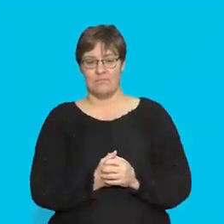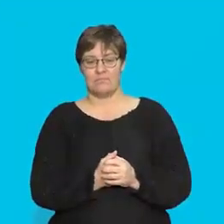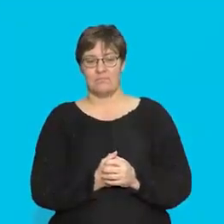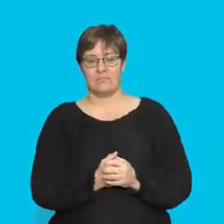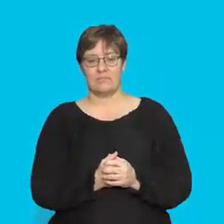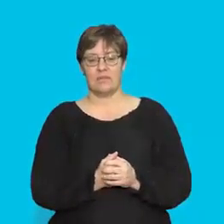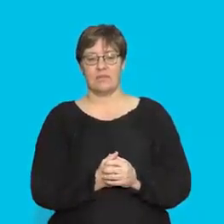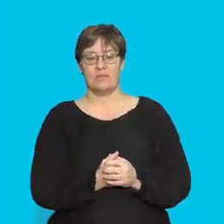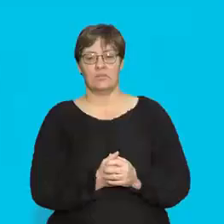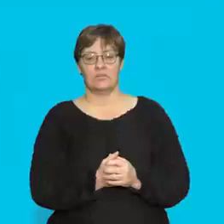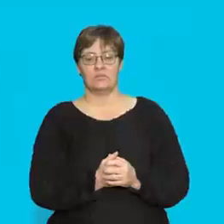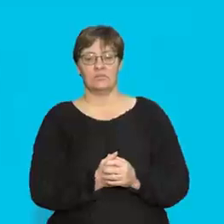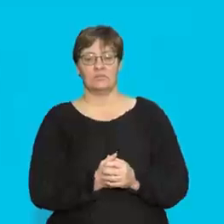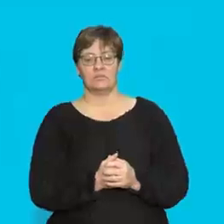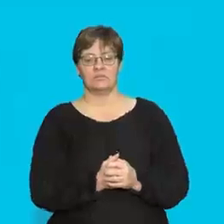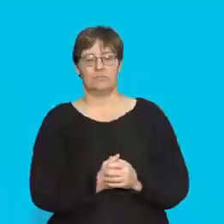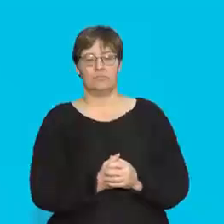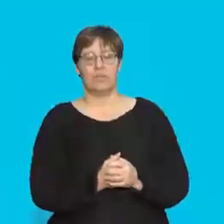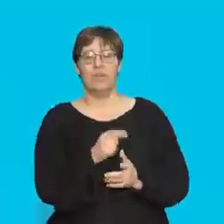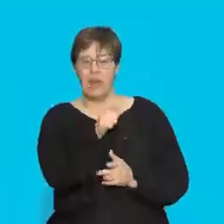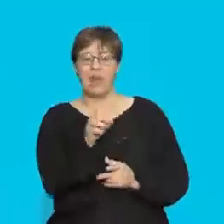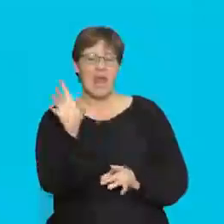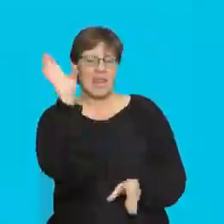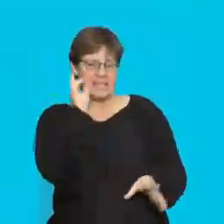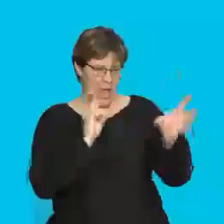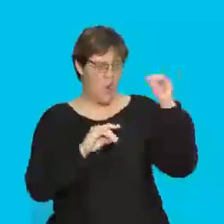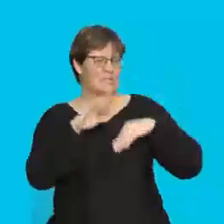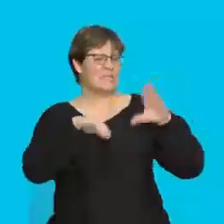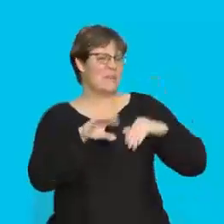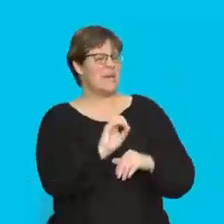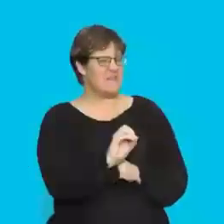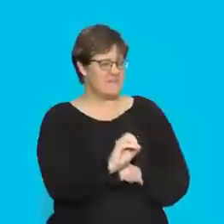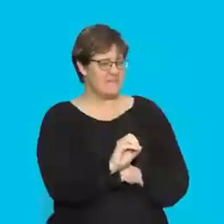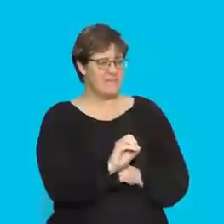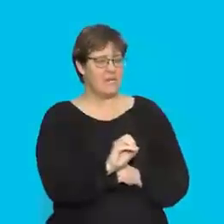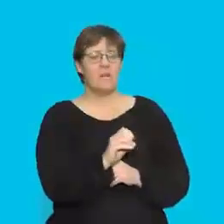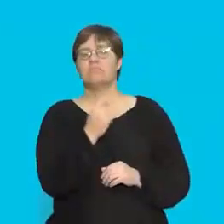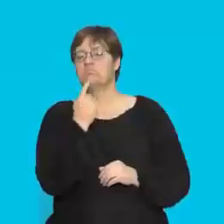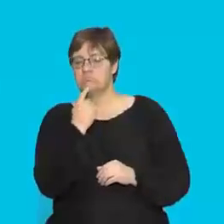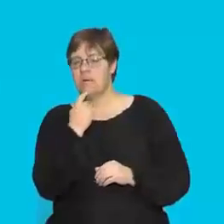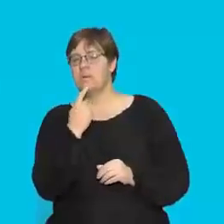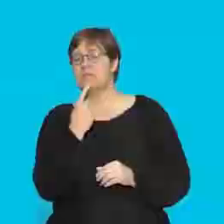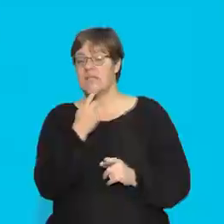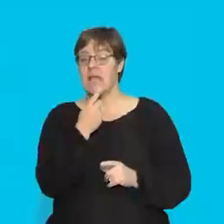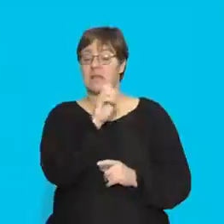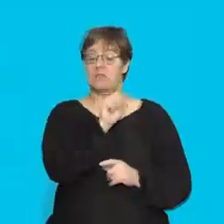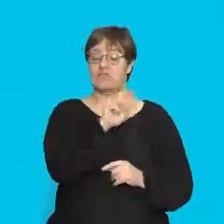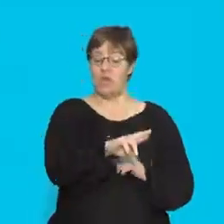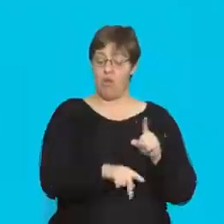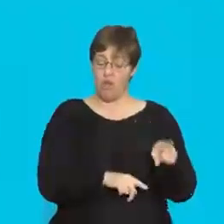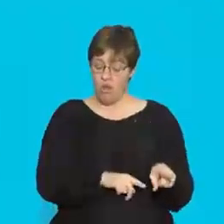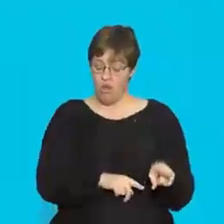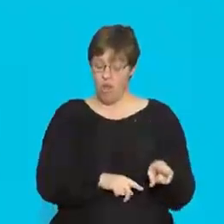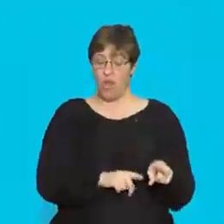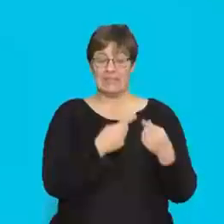same resource. All right? So although the terms sound very similar, we need to think